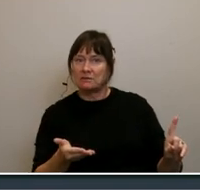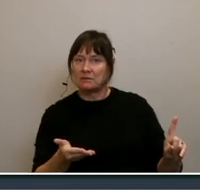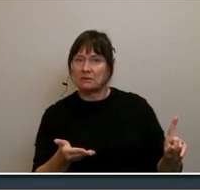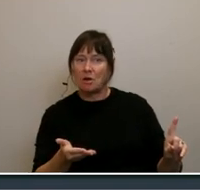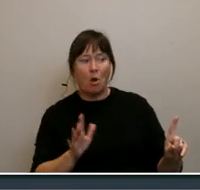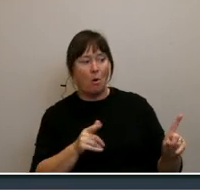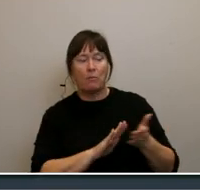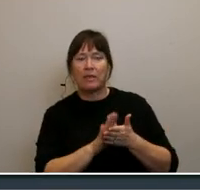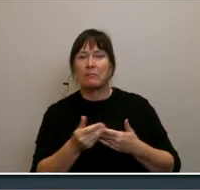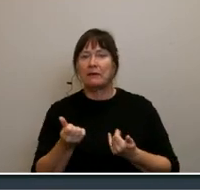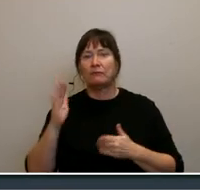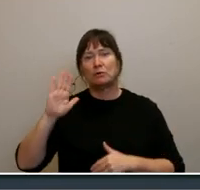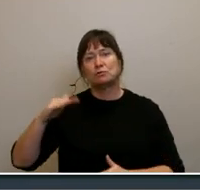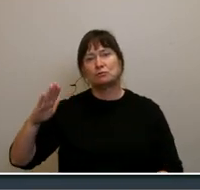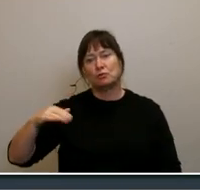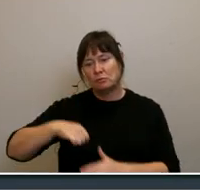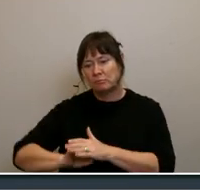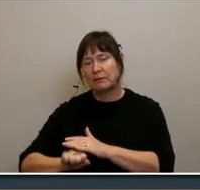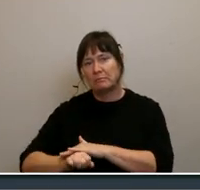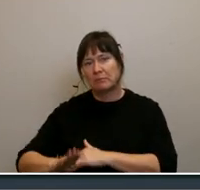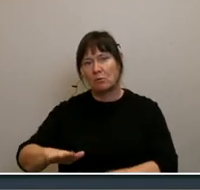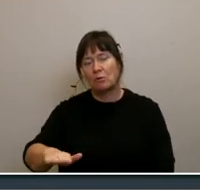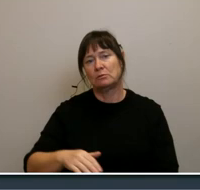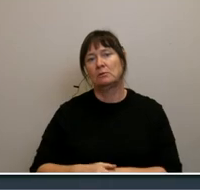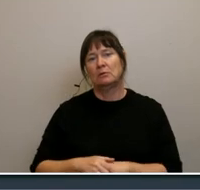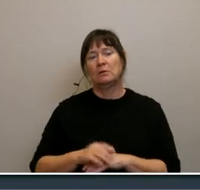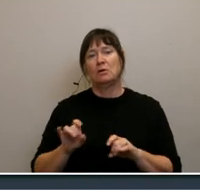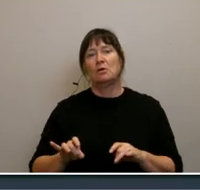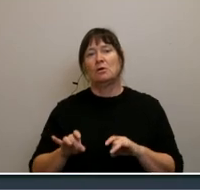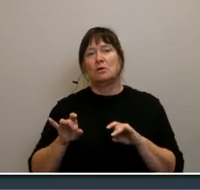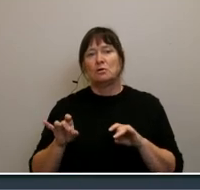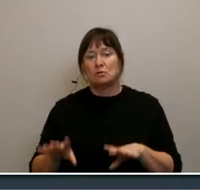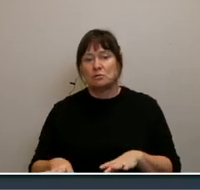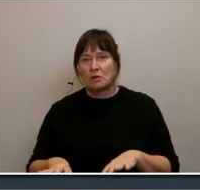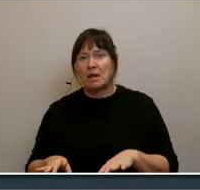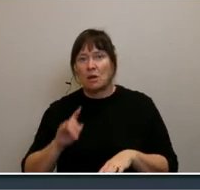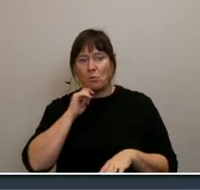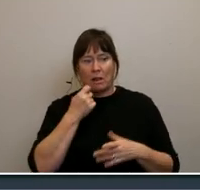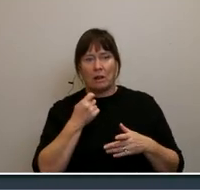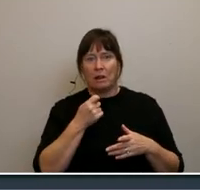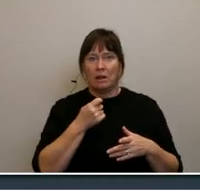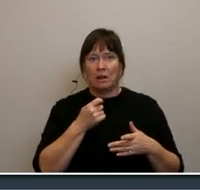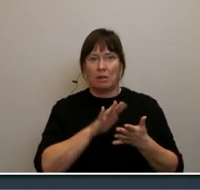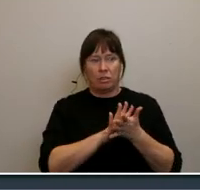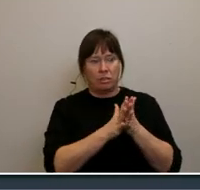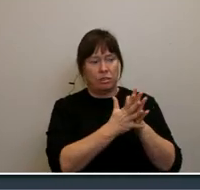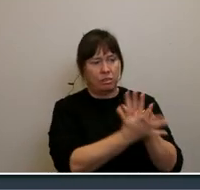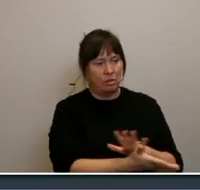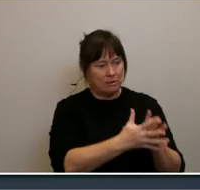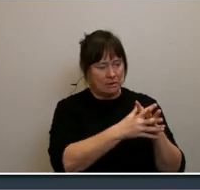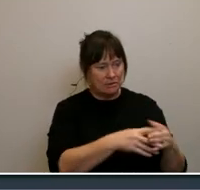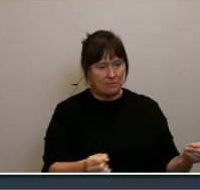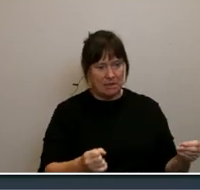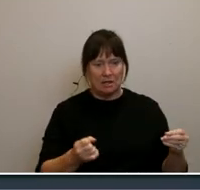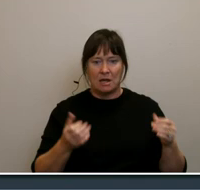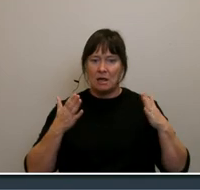for the children. As Australian adults know their country, Australia will be lost and the world as we know it, gone as well. The